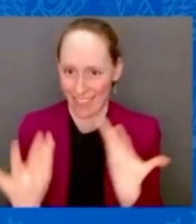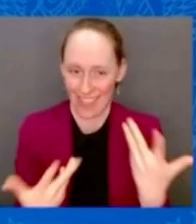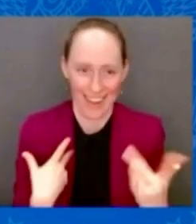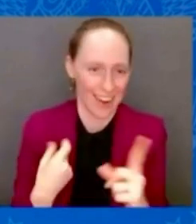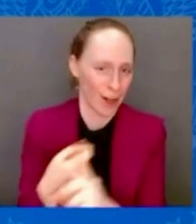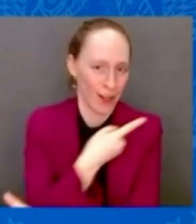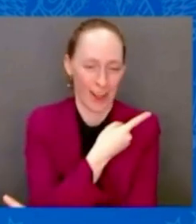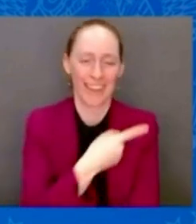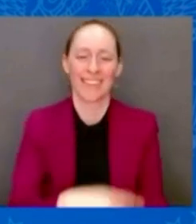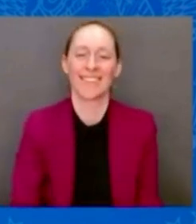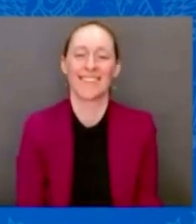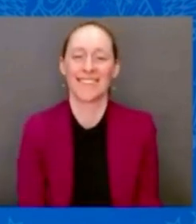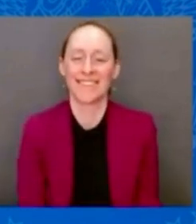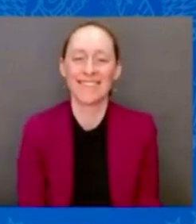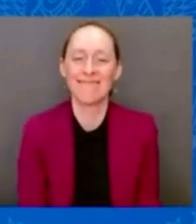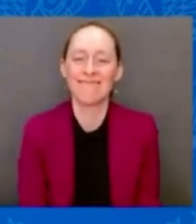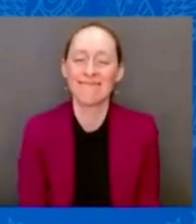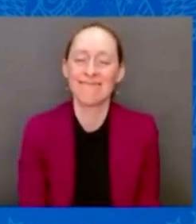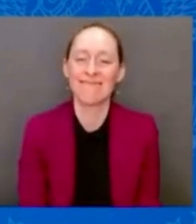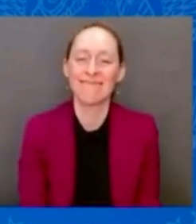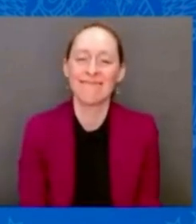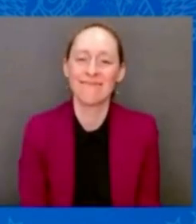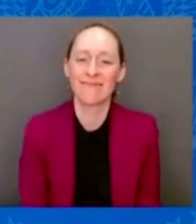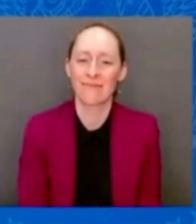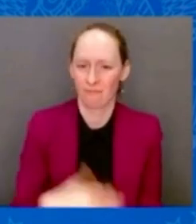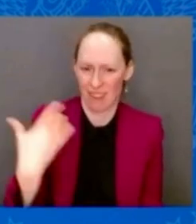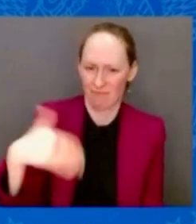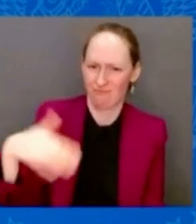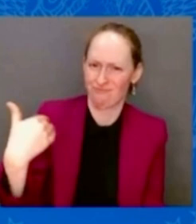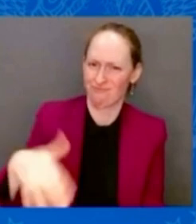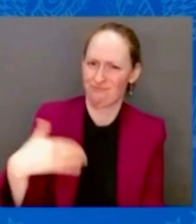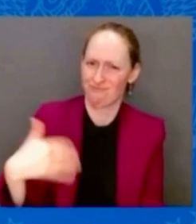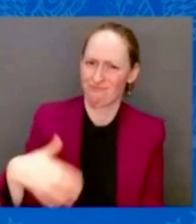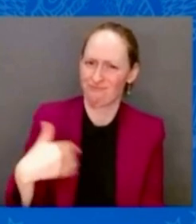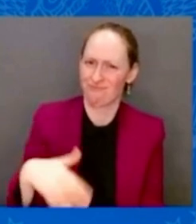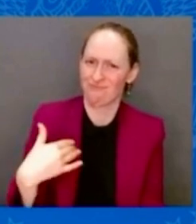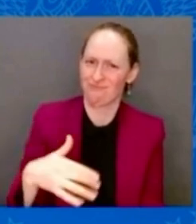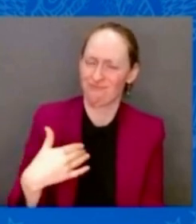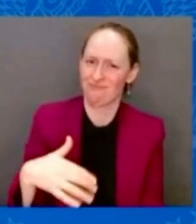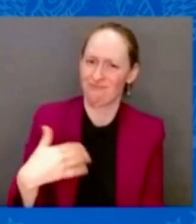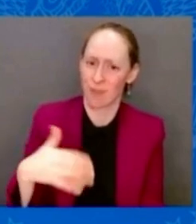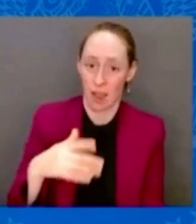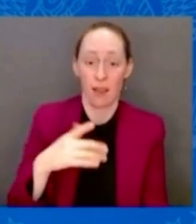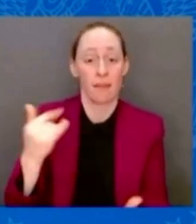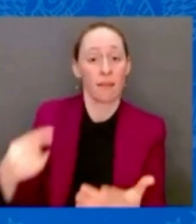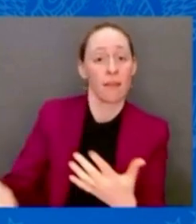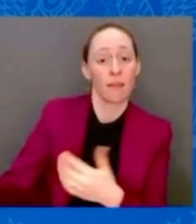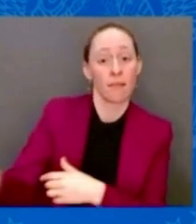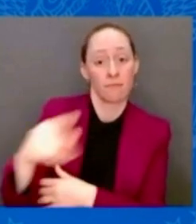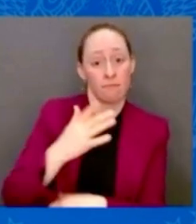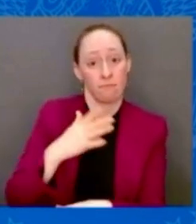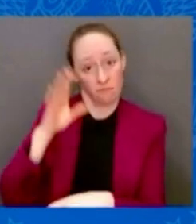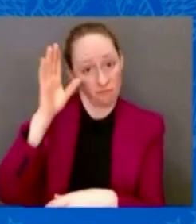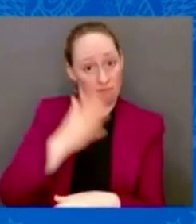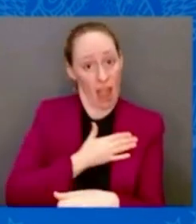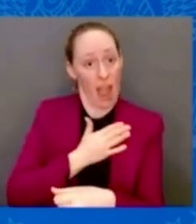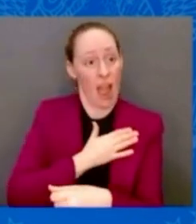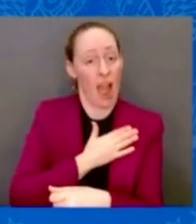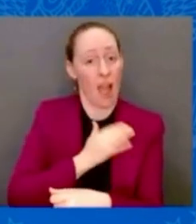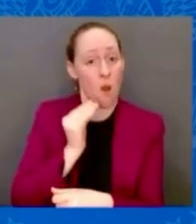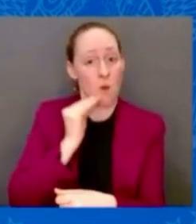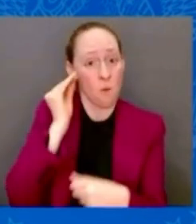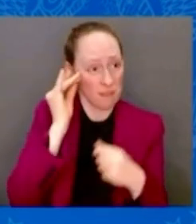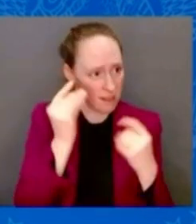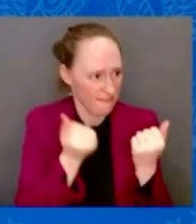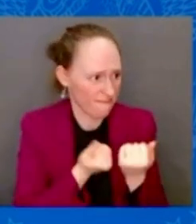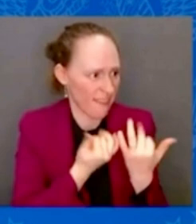at home, saved my life. I came back from a trip after being away for a couple of days,